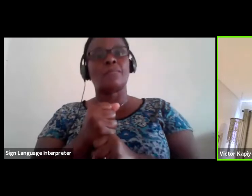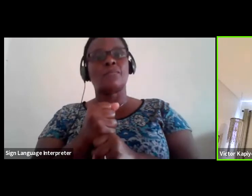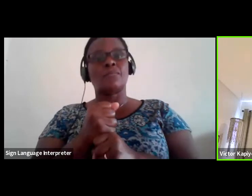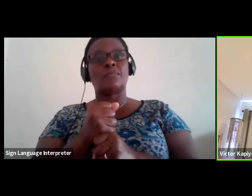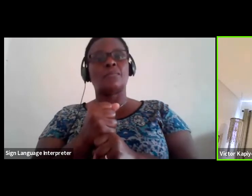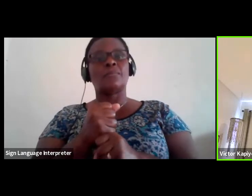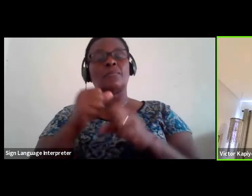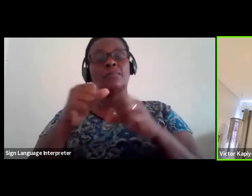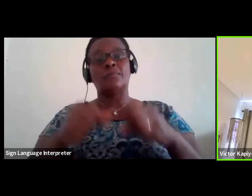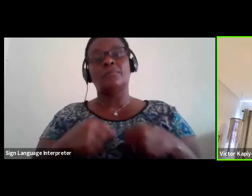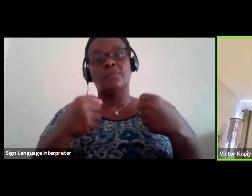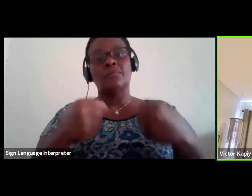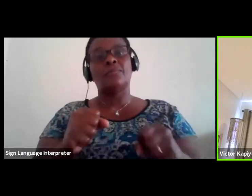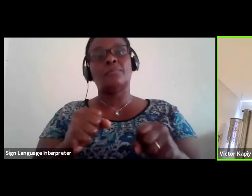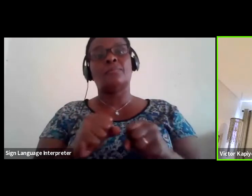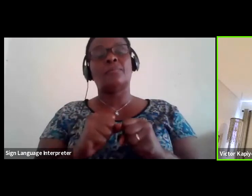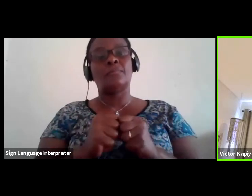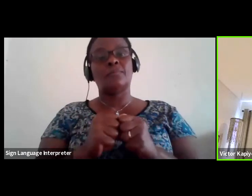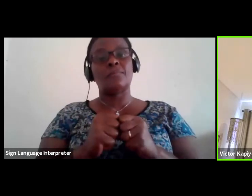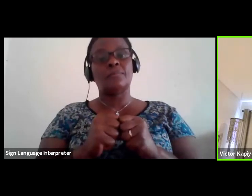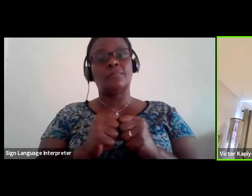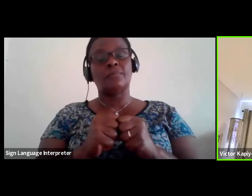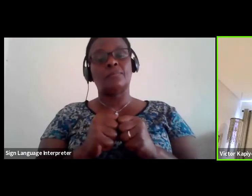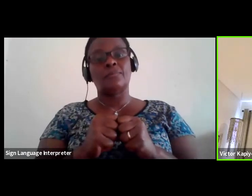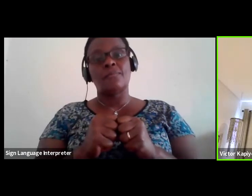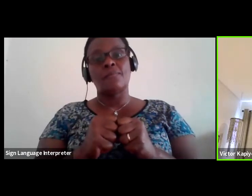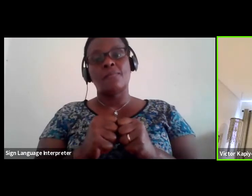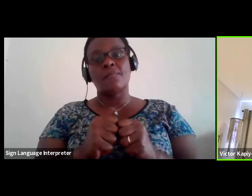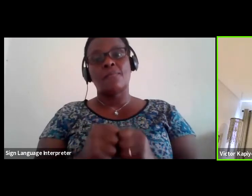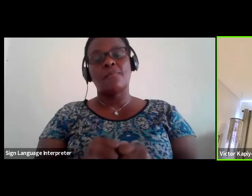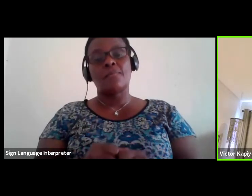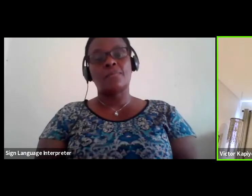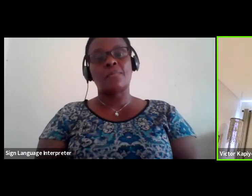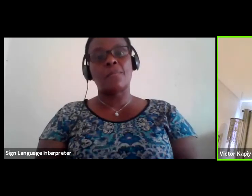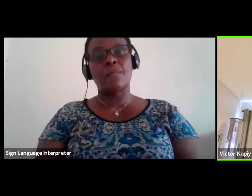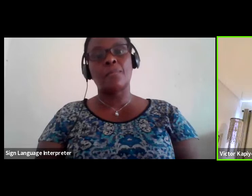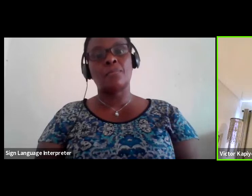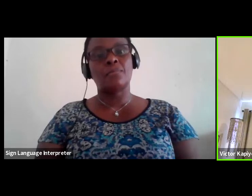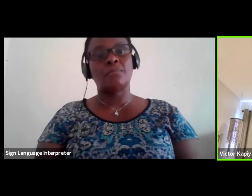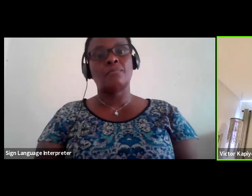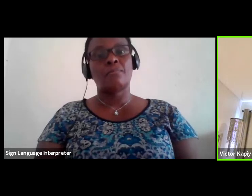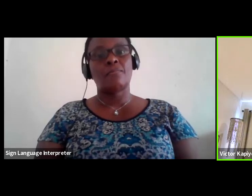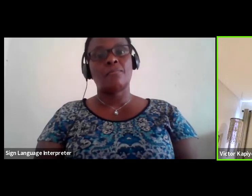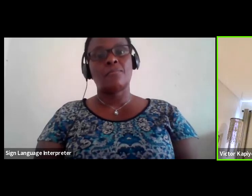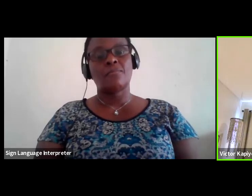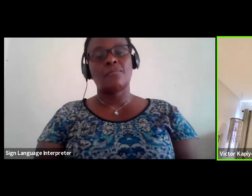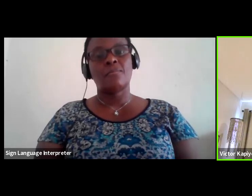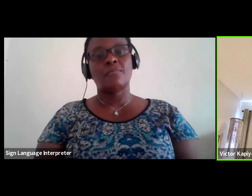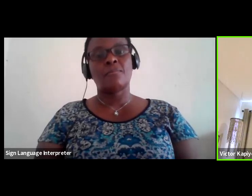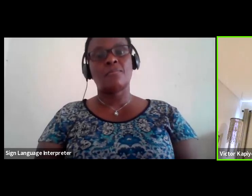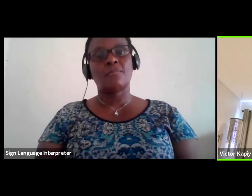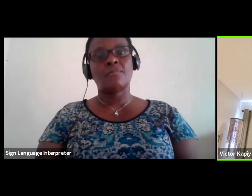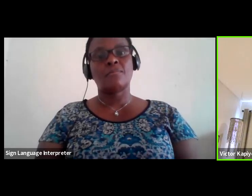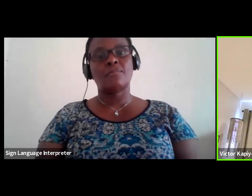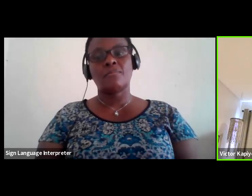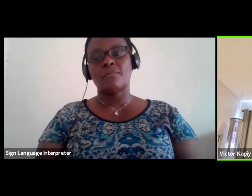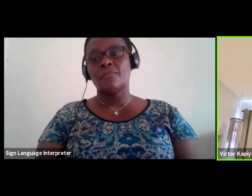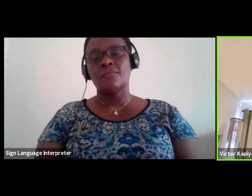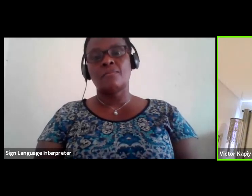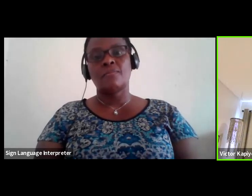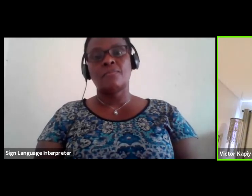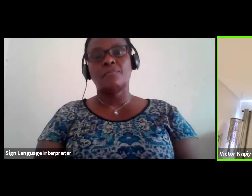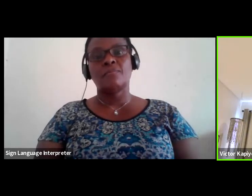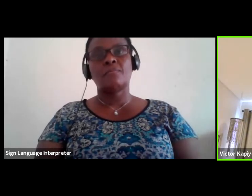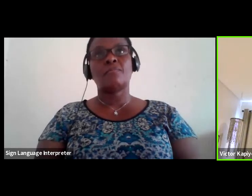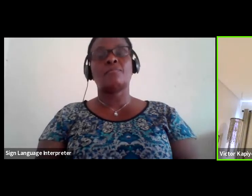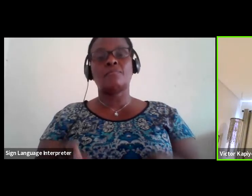of the state. So the cost of running these organizations become difficult because of these disruptions, these